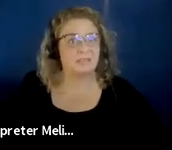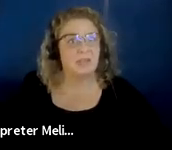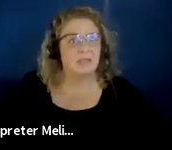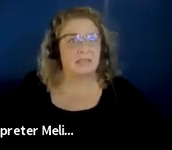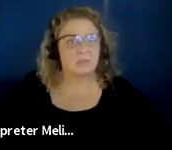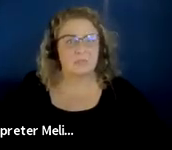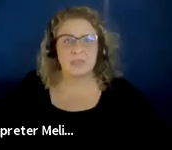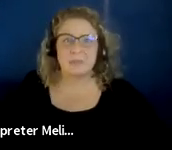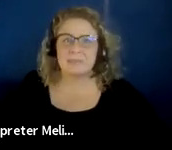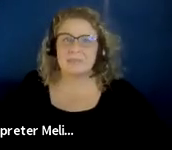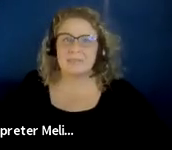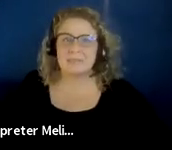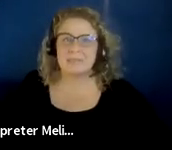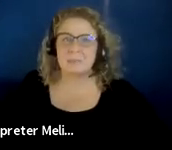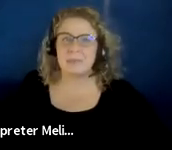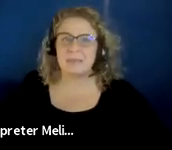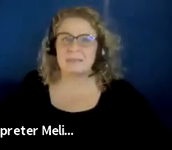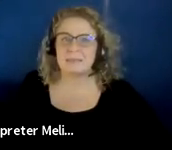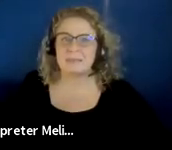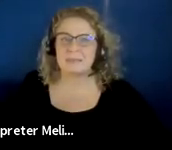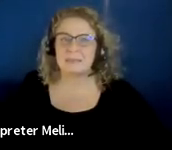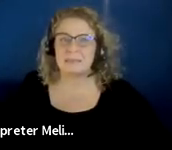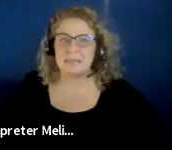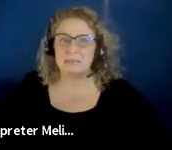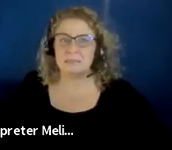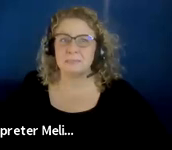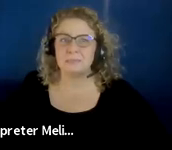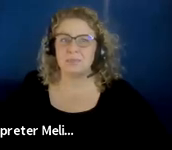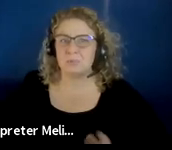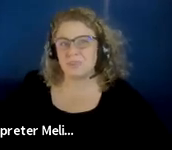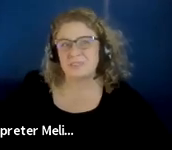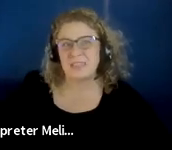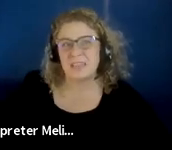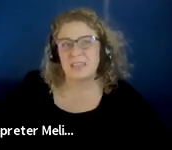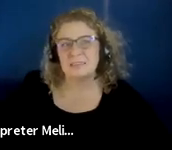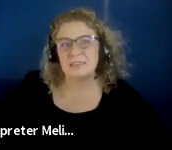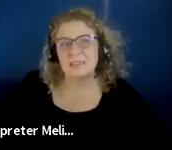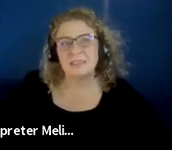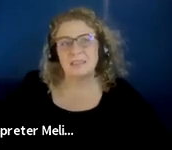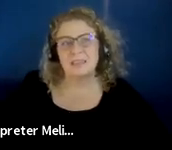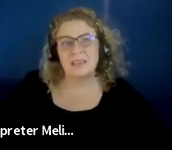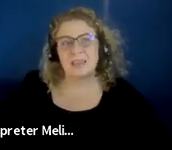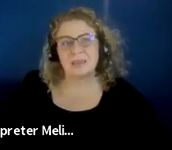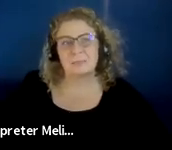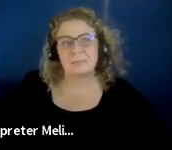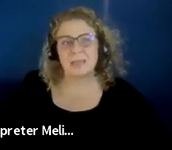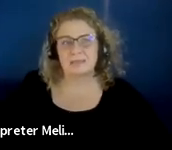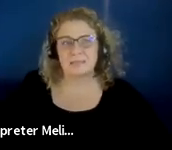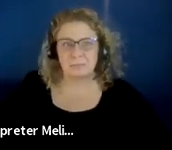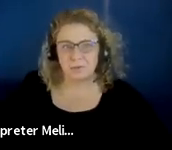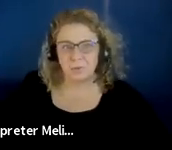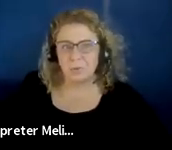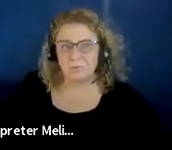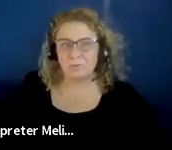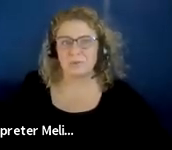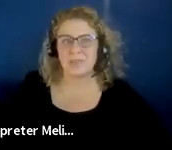safe, that sort of thing. But CPS didn't seem to investigate it. And it's